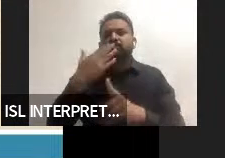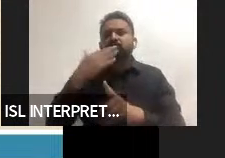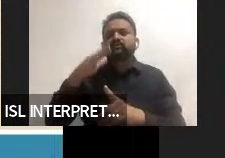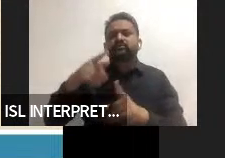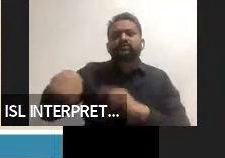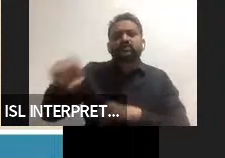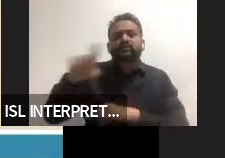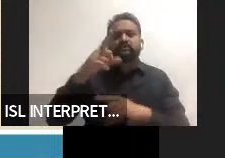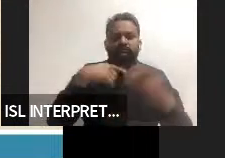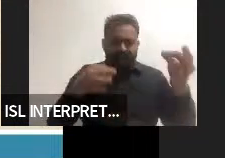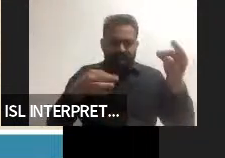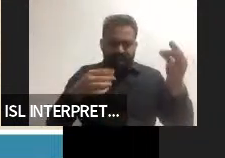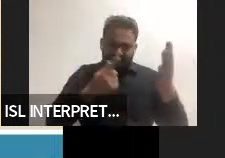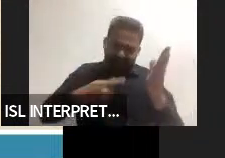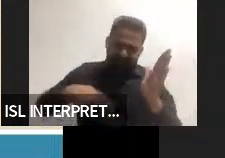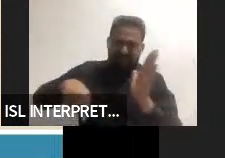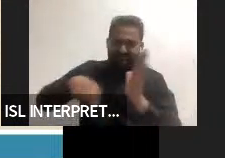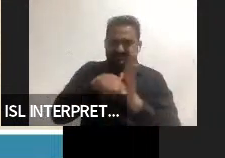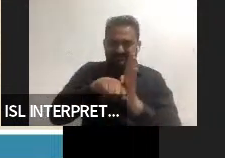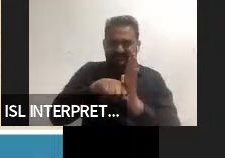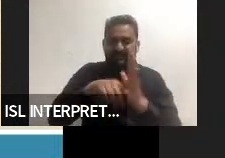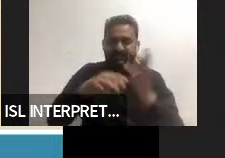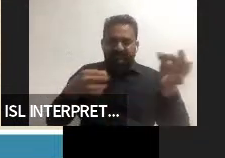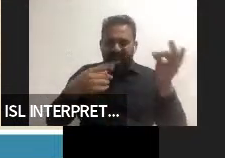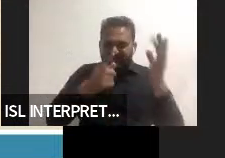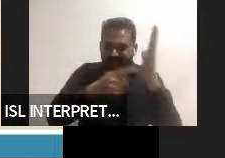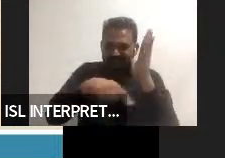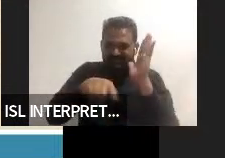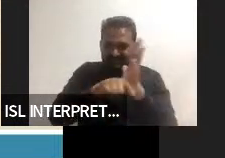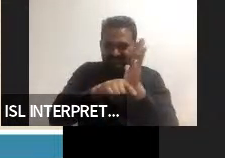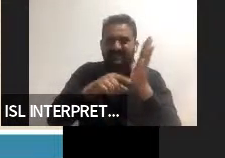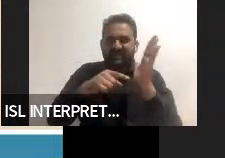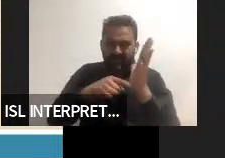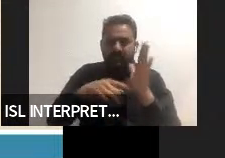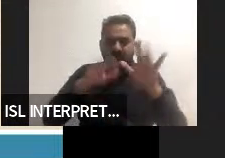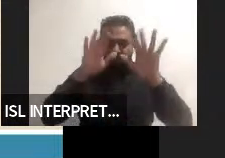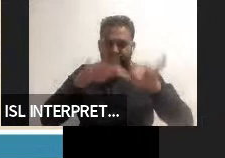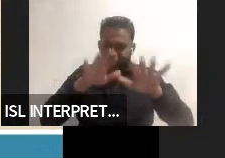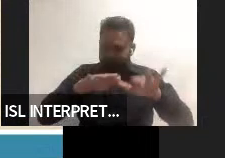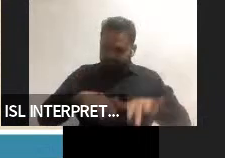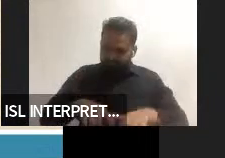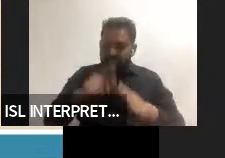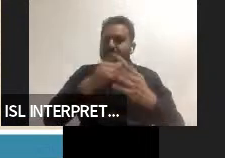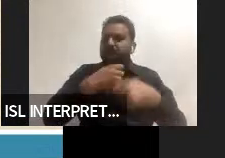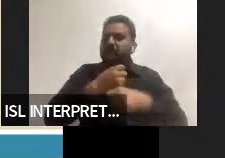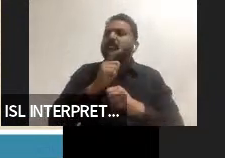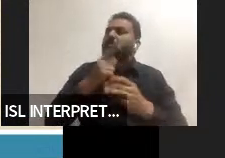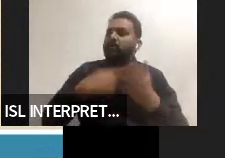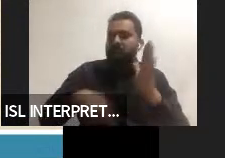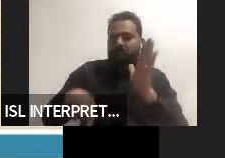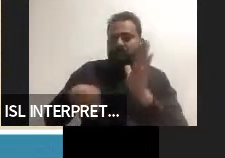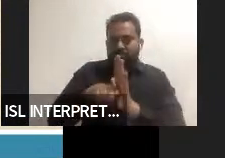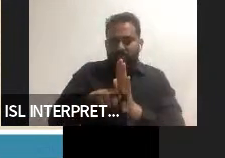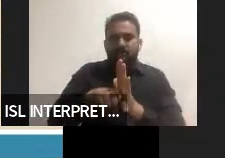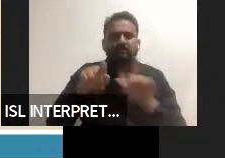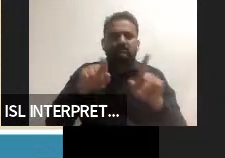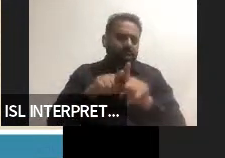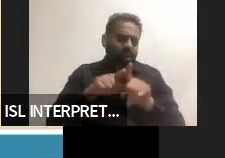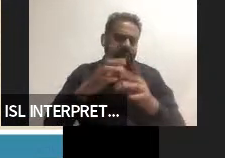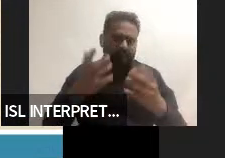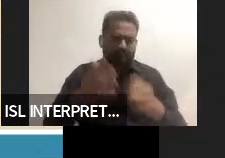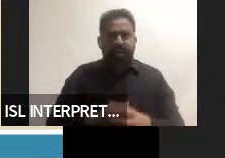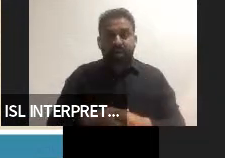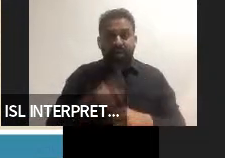page, the signature page, where they say that they have prepared the memoranda and they sign it over there, and like a counsel. So that page is